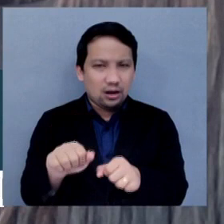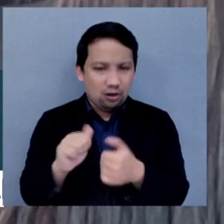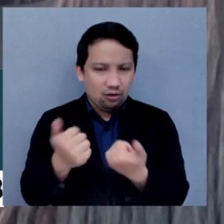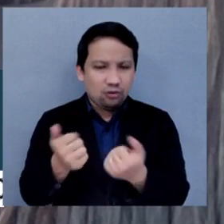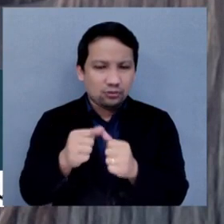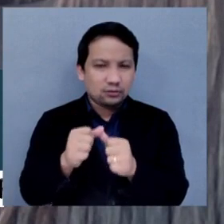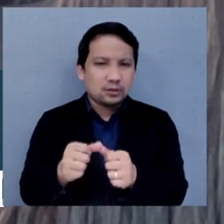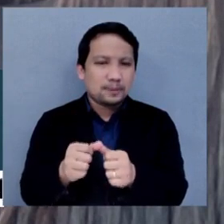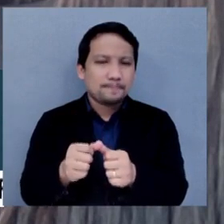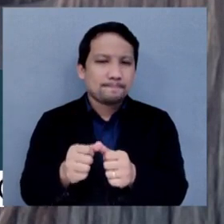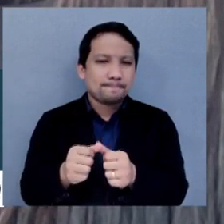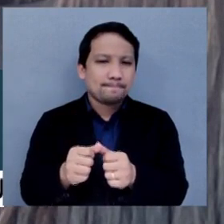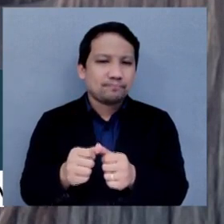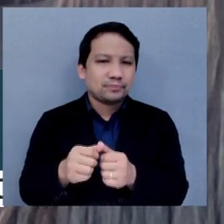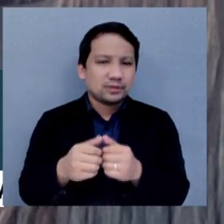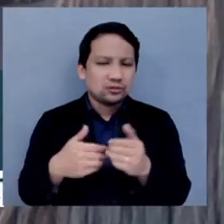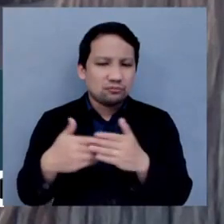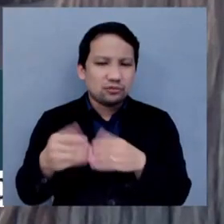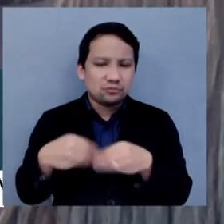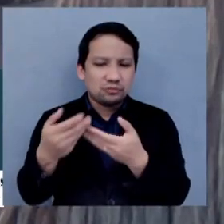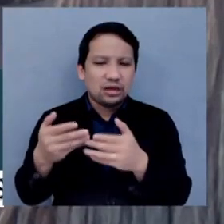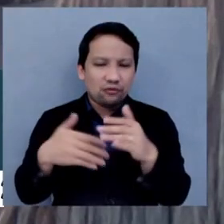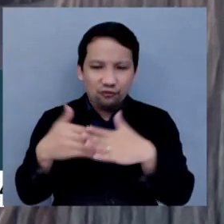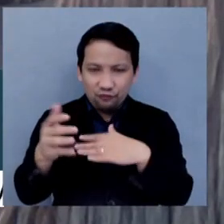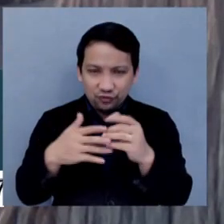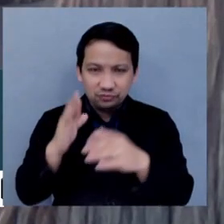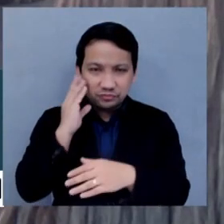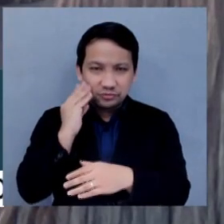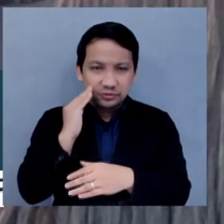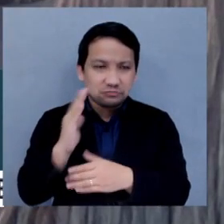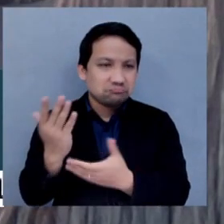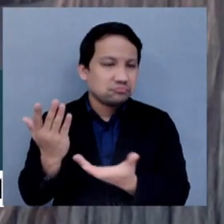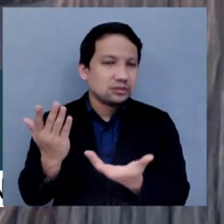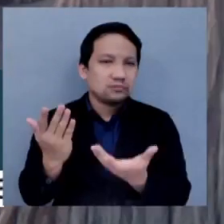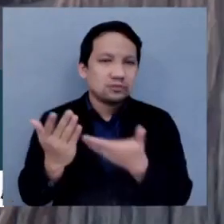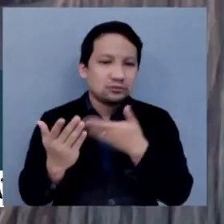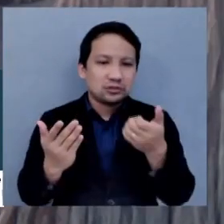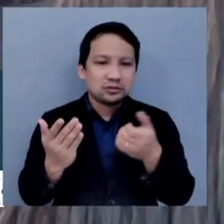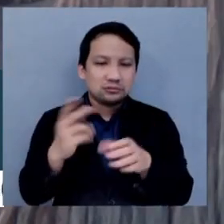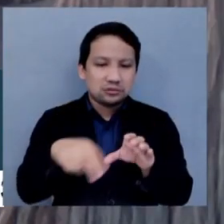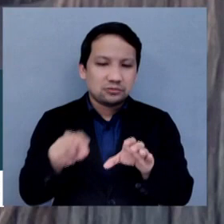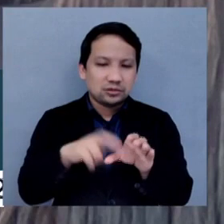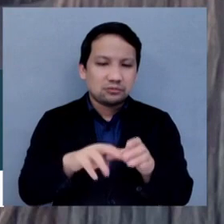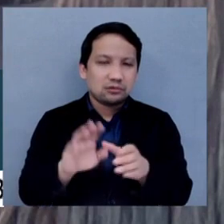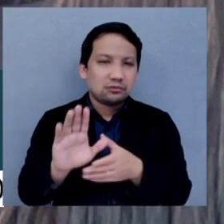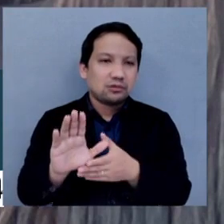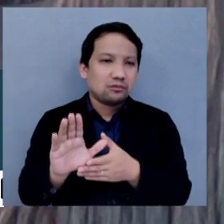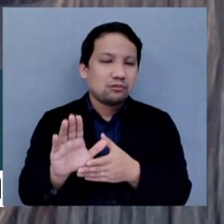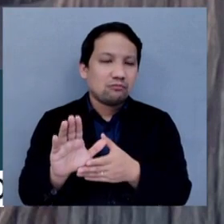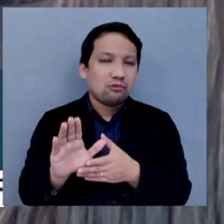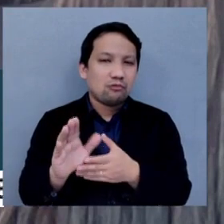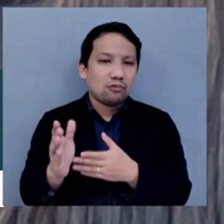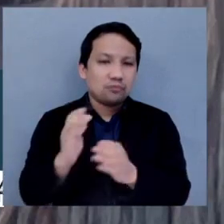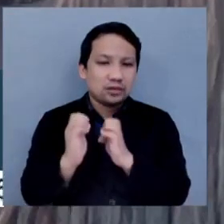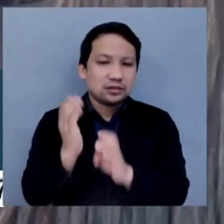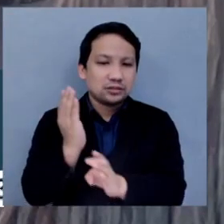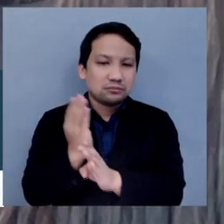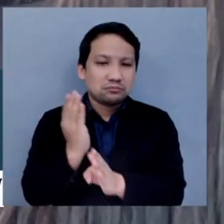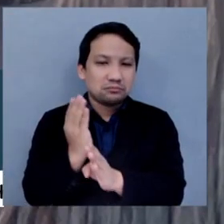the experience or how could they make the experience better for the passengers of the EDSA bus